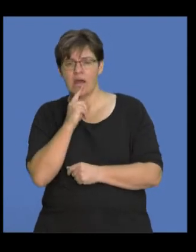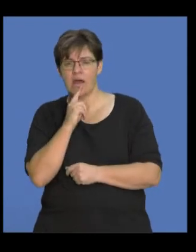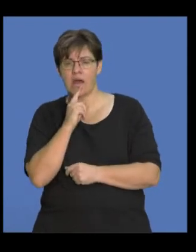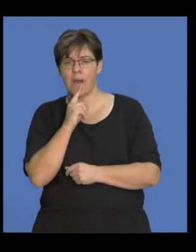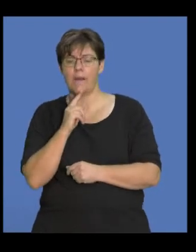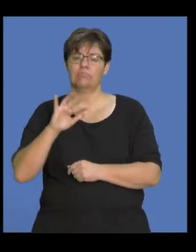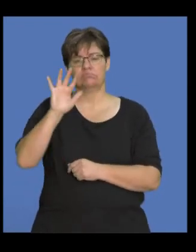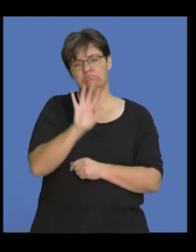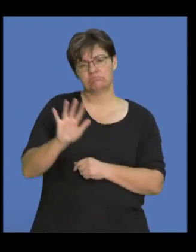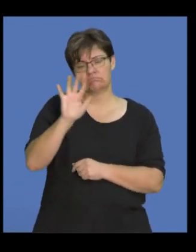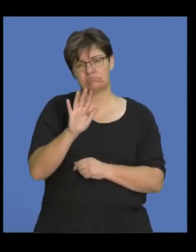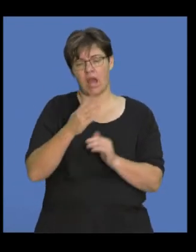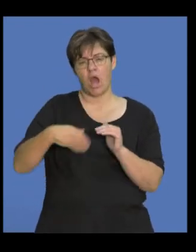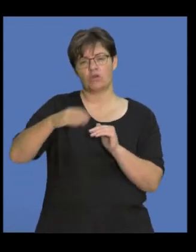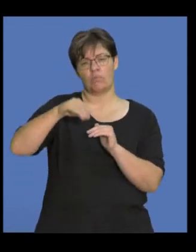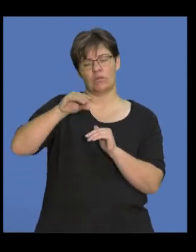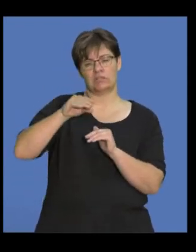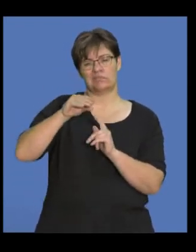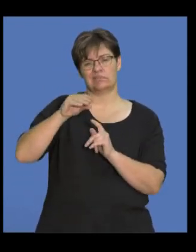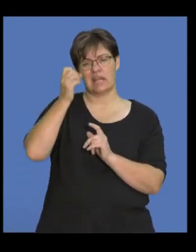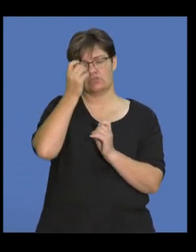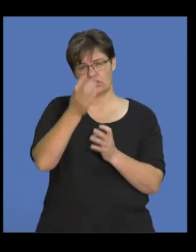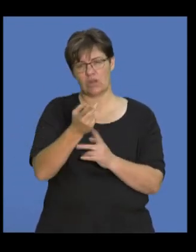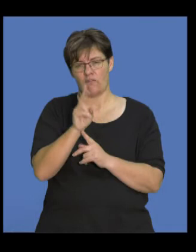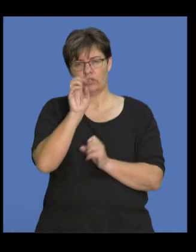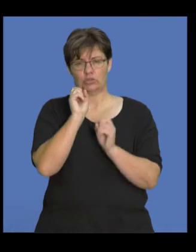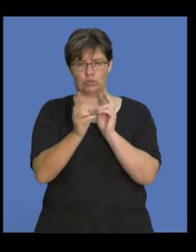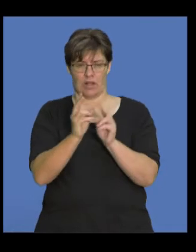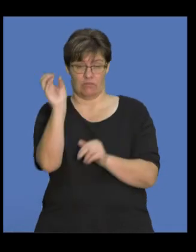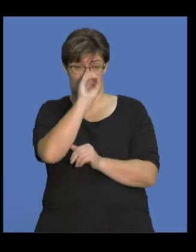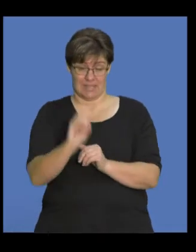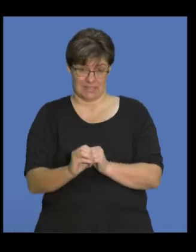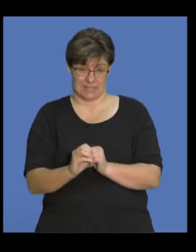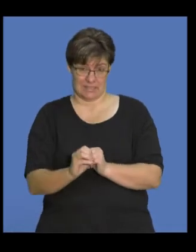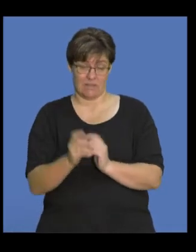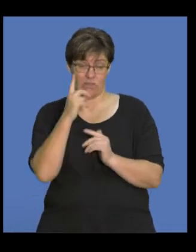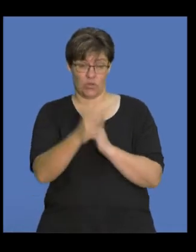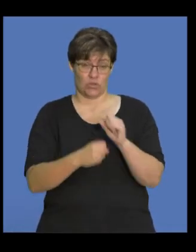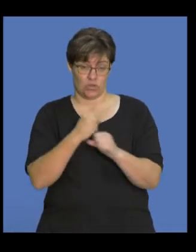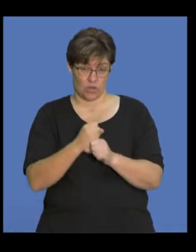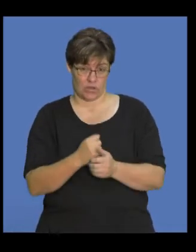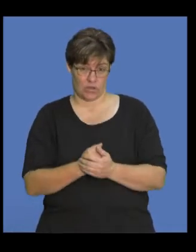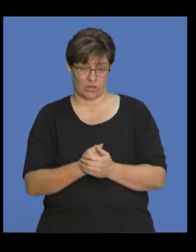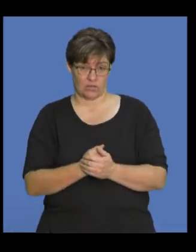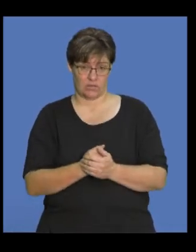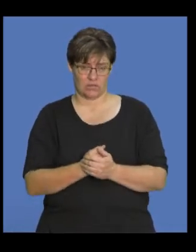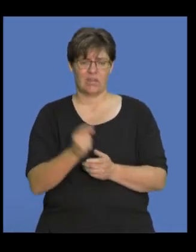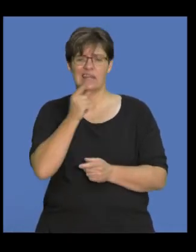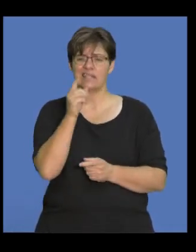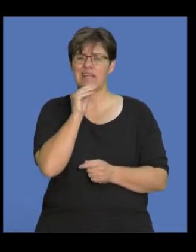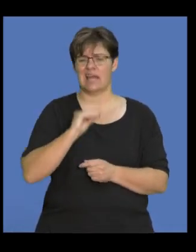to secure an average compound interest of 12% now per annum. What was